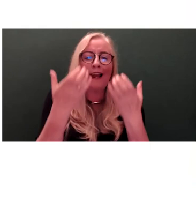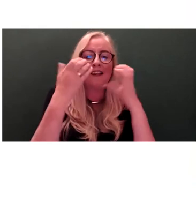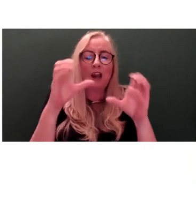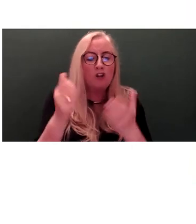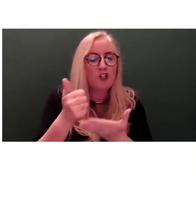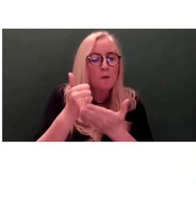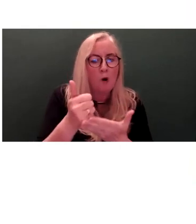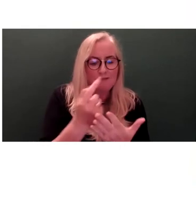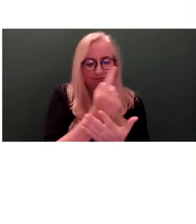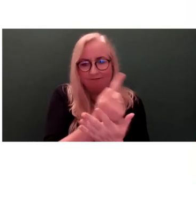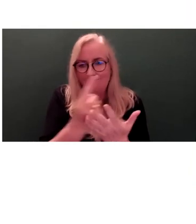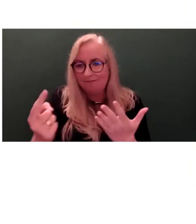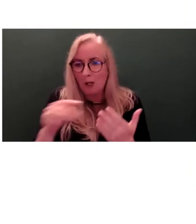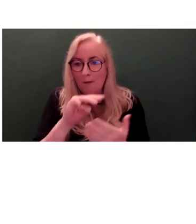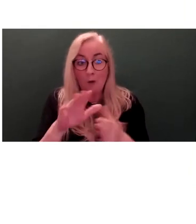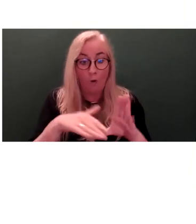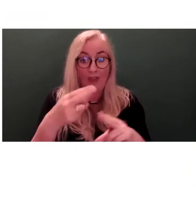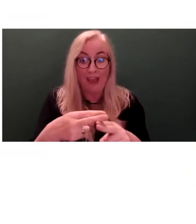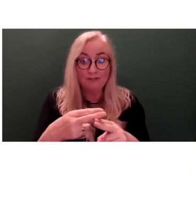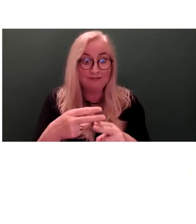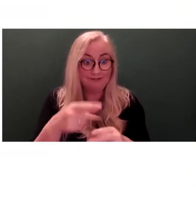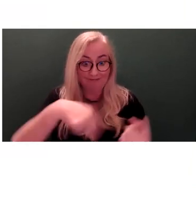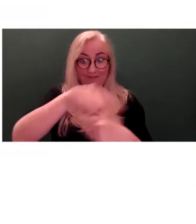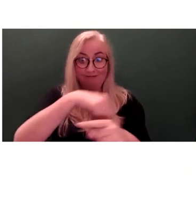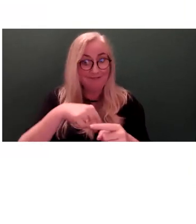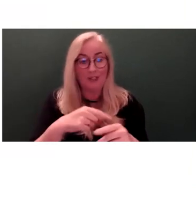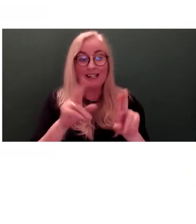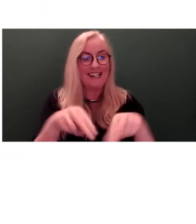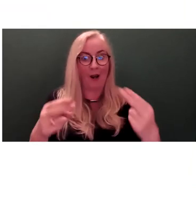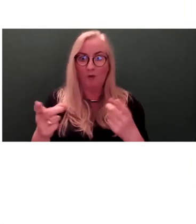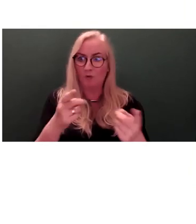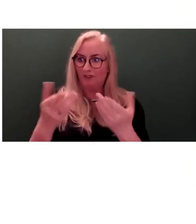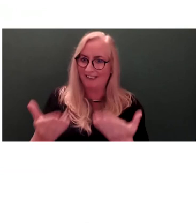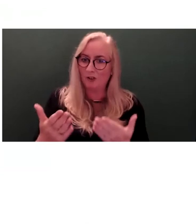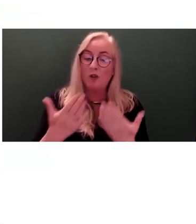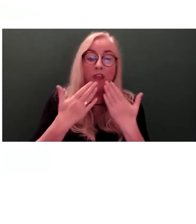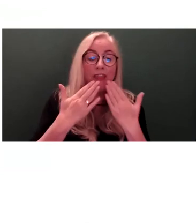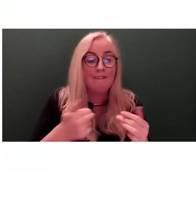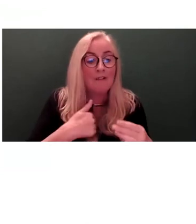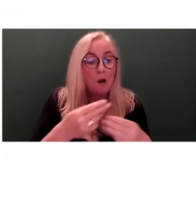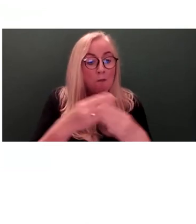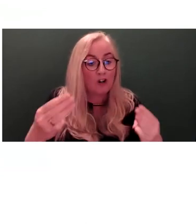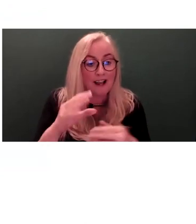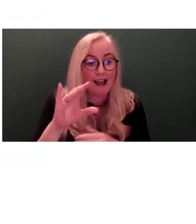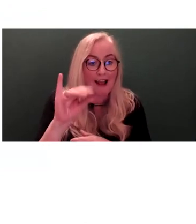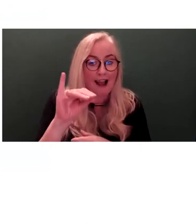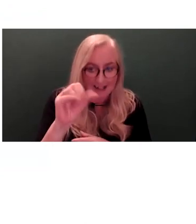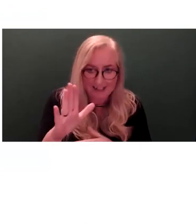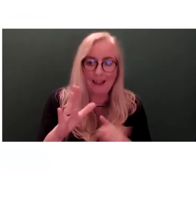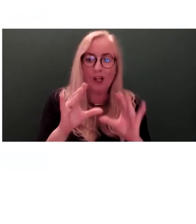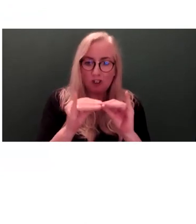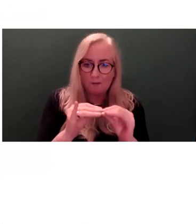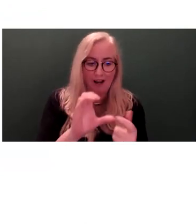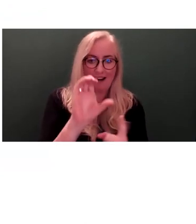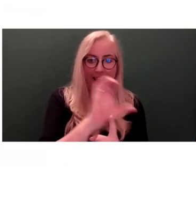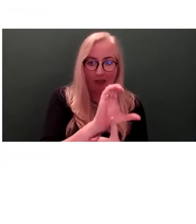of a number of people without whom today wouldn't have been possible. So thank you very much to our ISL interpreters, Catherine